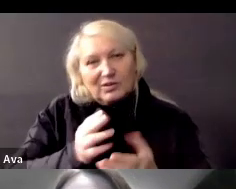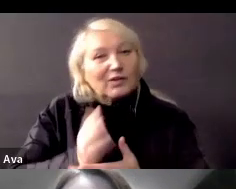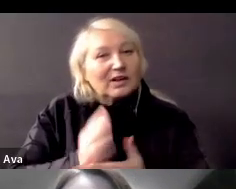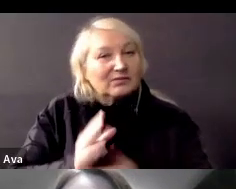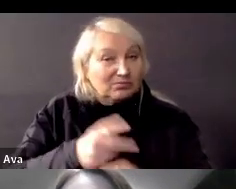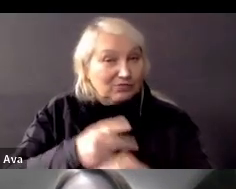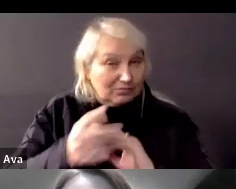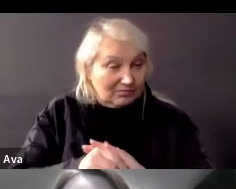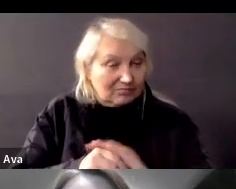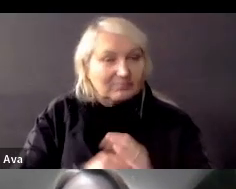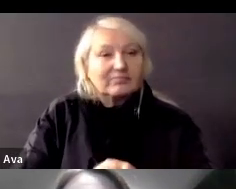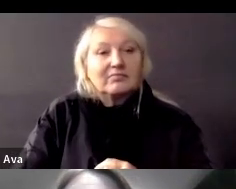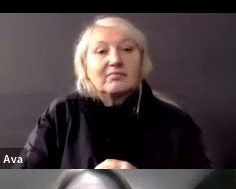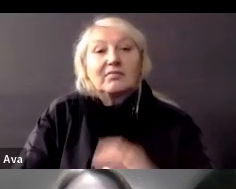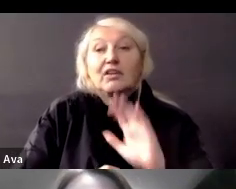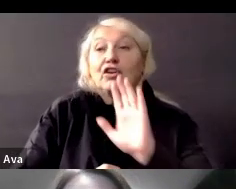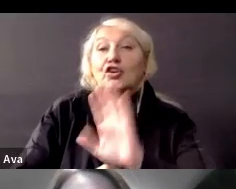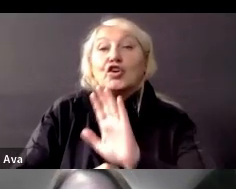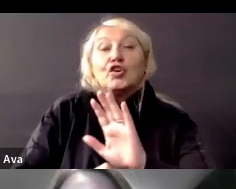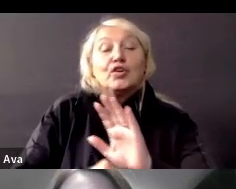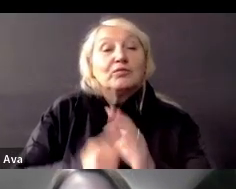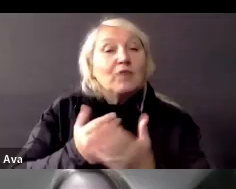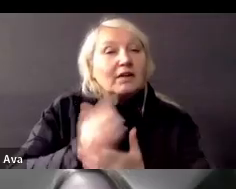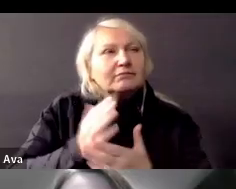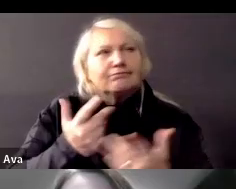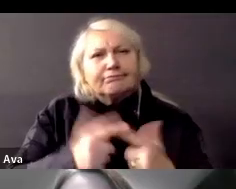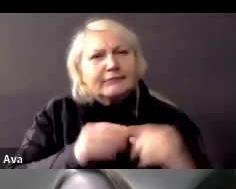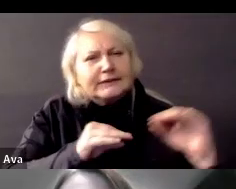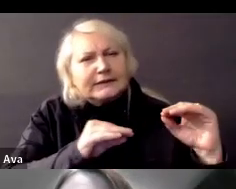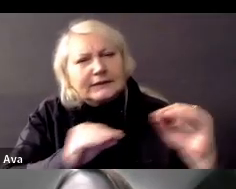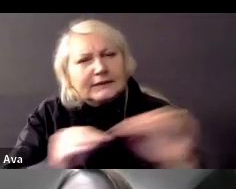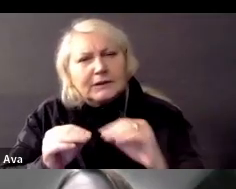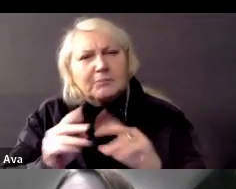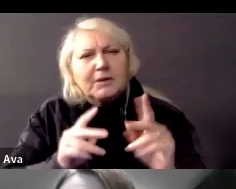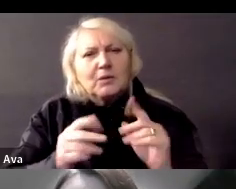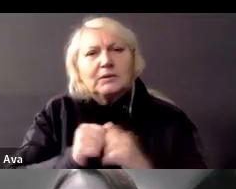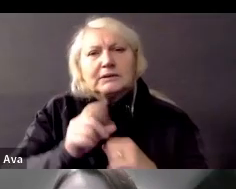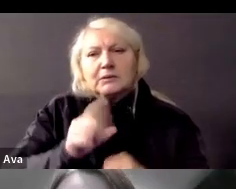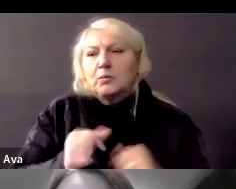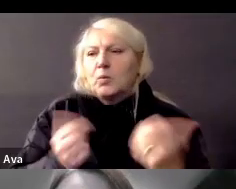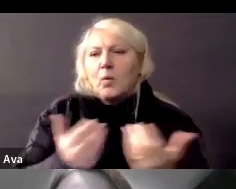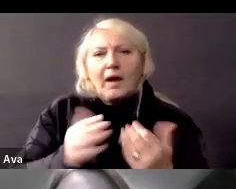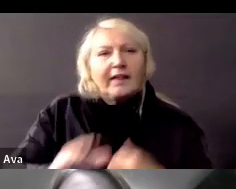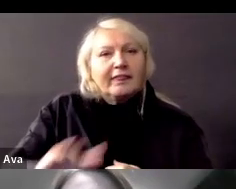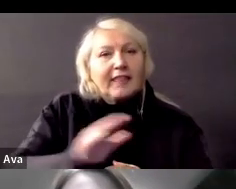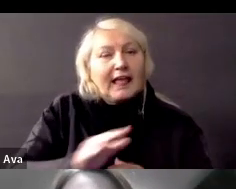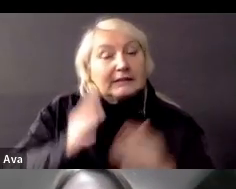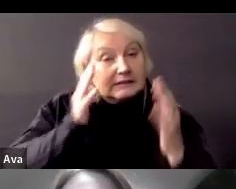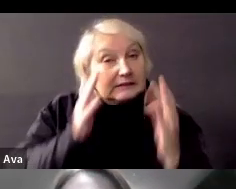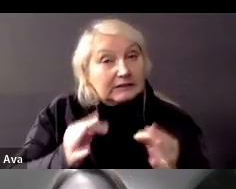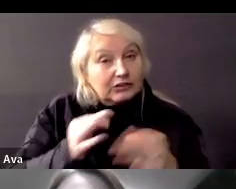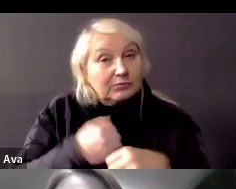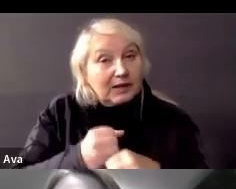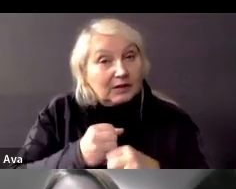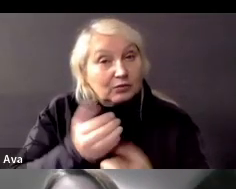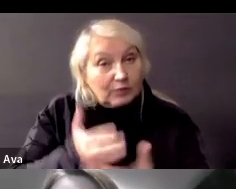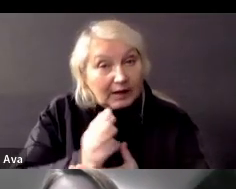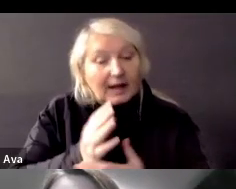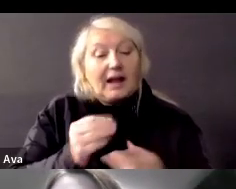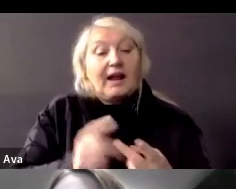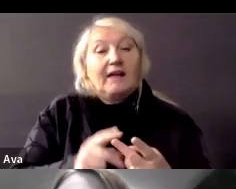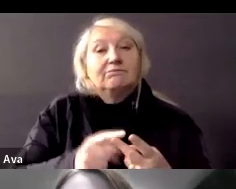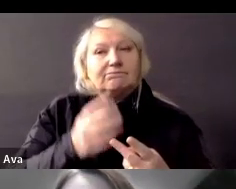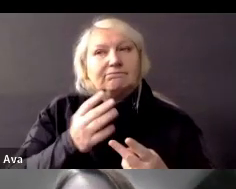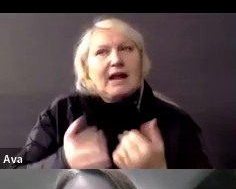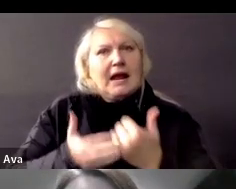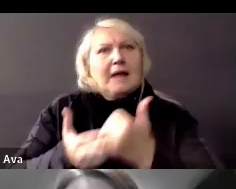Tara's advocacy focuses on teaching people with disabilities about their decision-making rights and advocating for